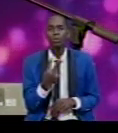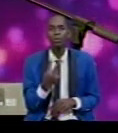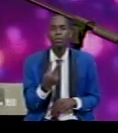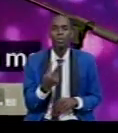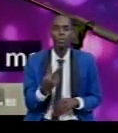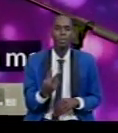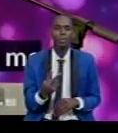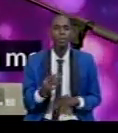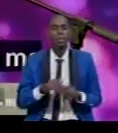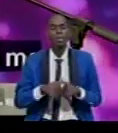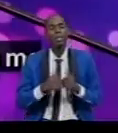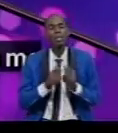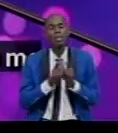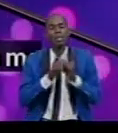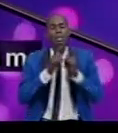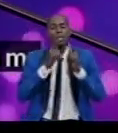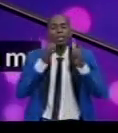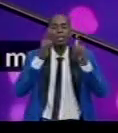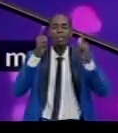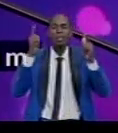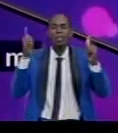voice. How great